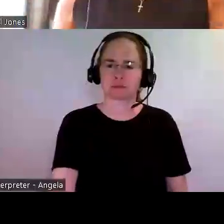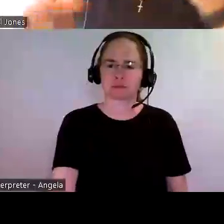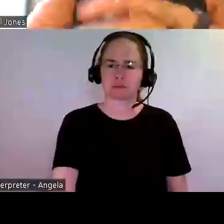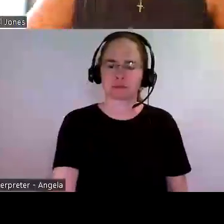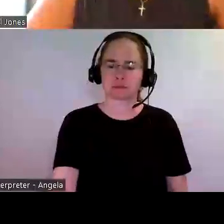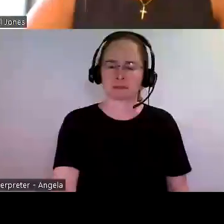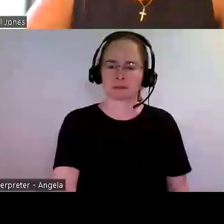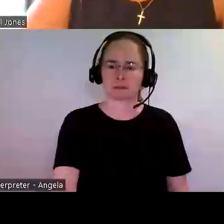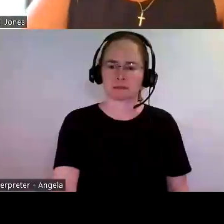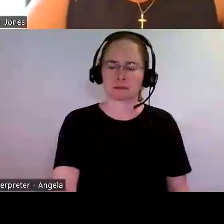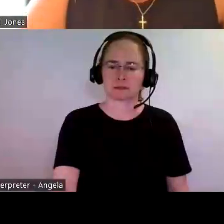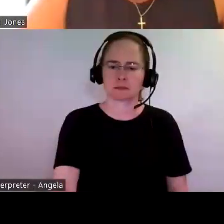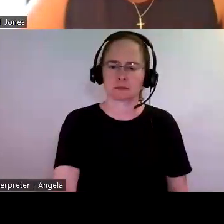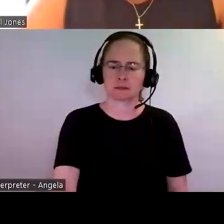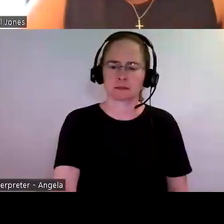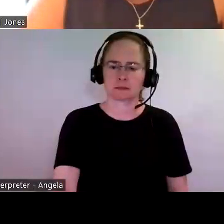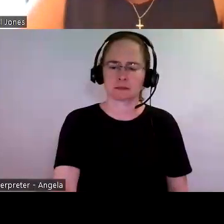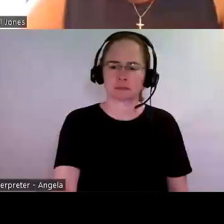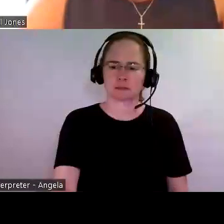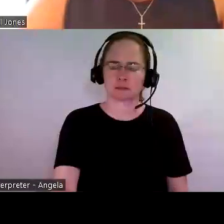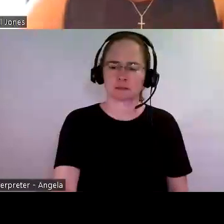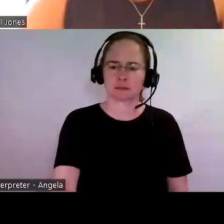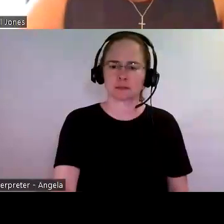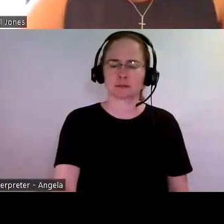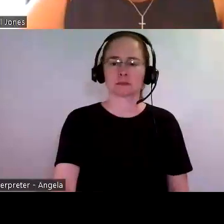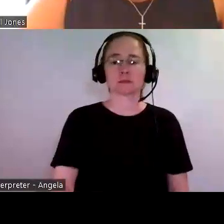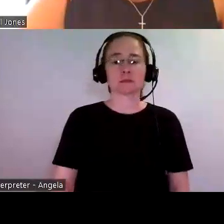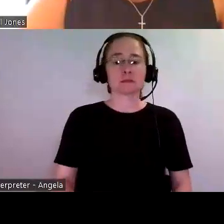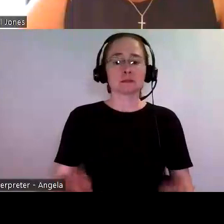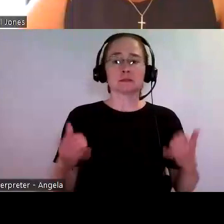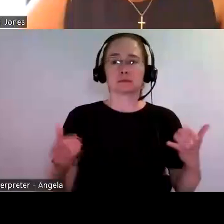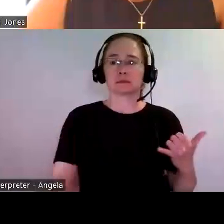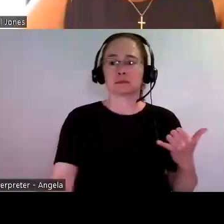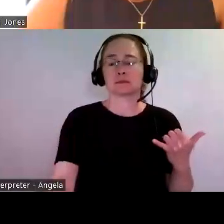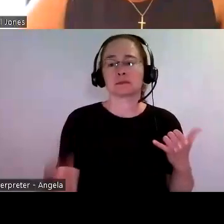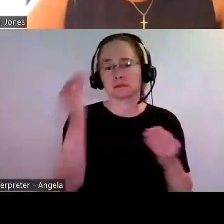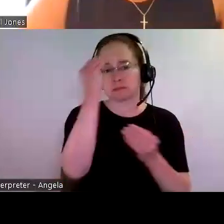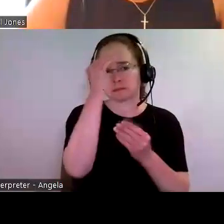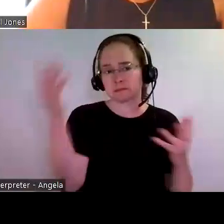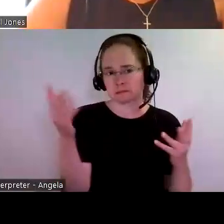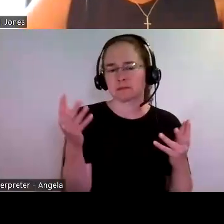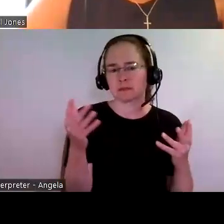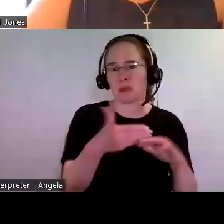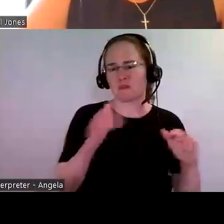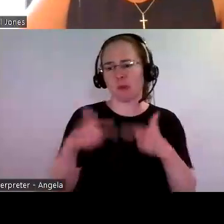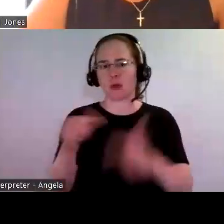All right, before I go into Rachel Dunn, I will say this to those